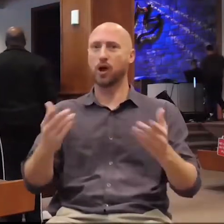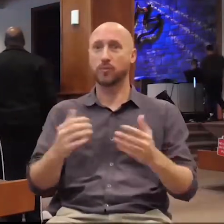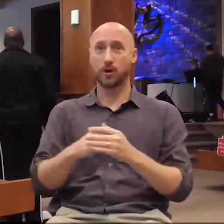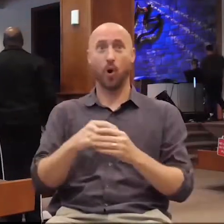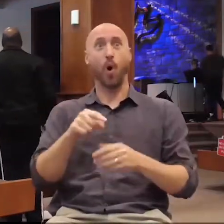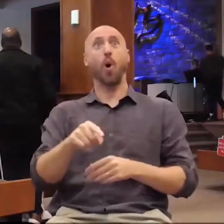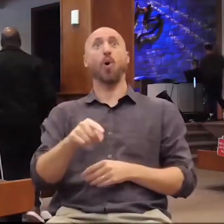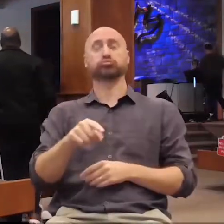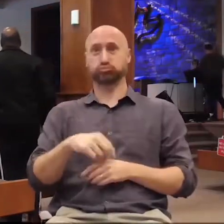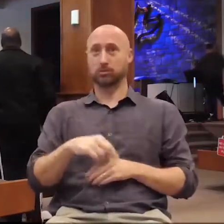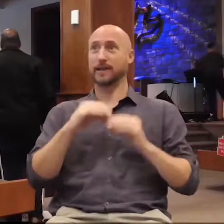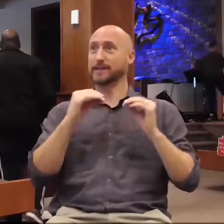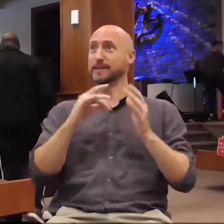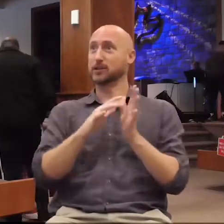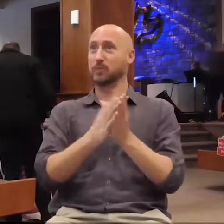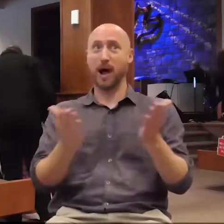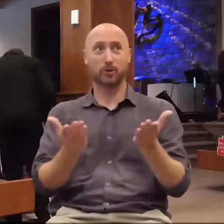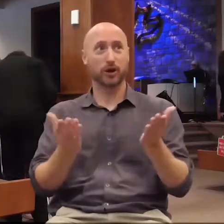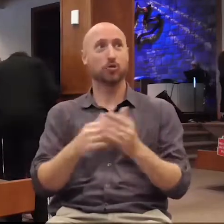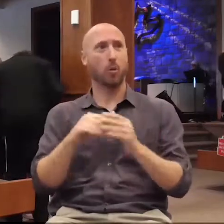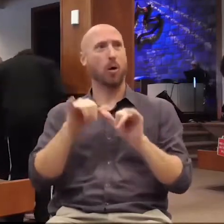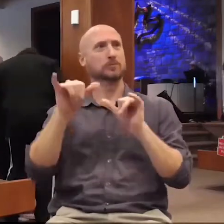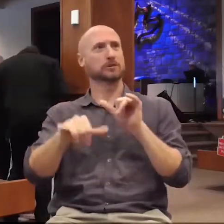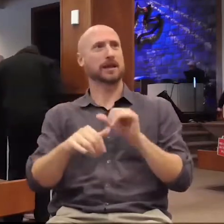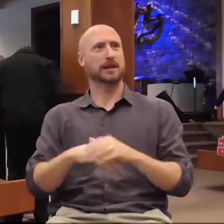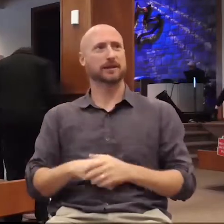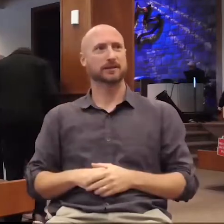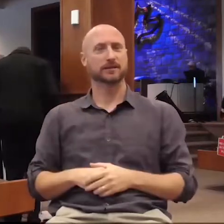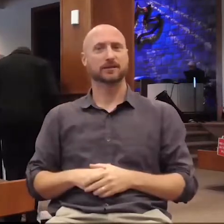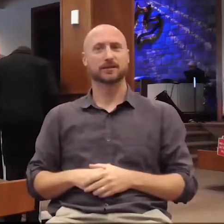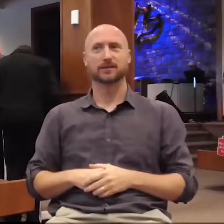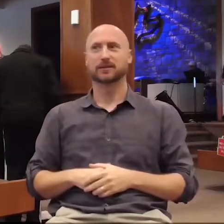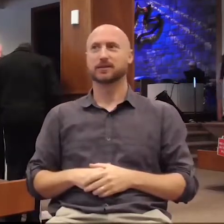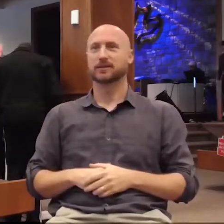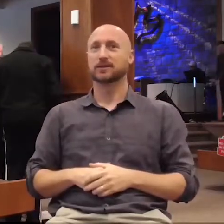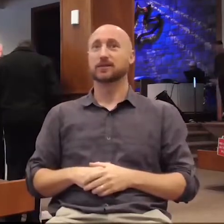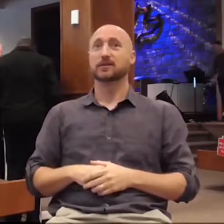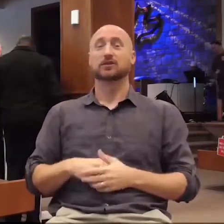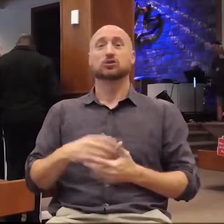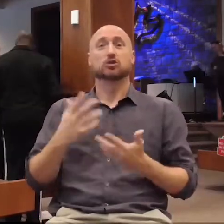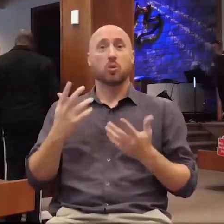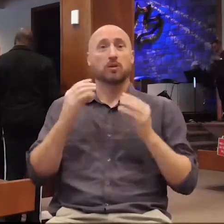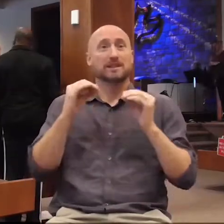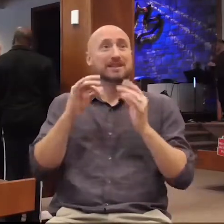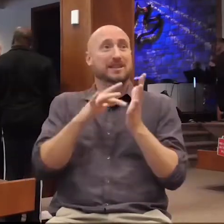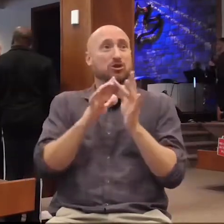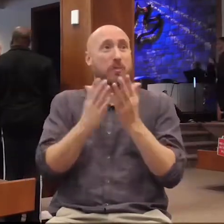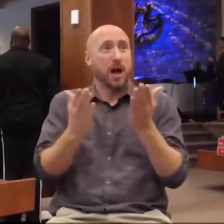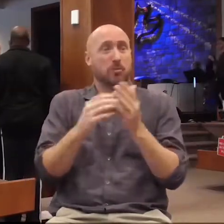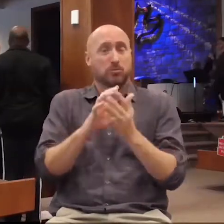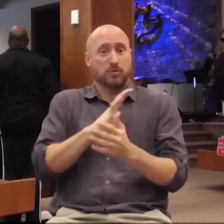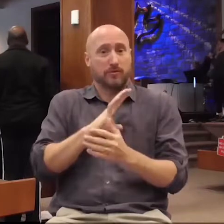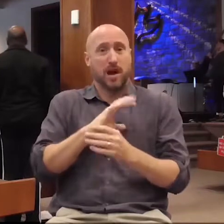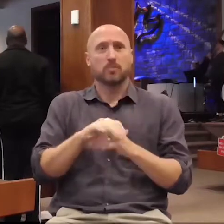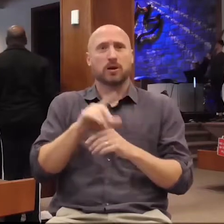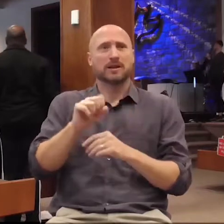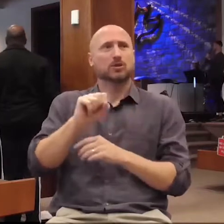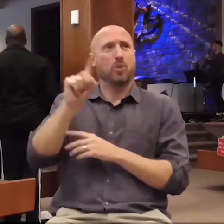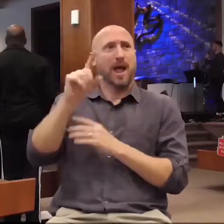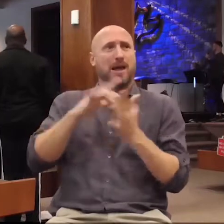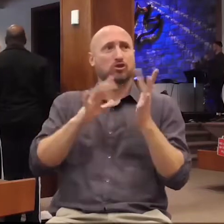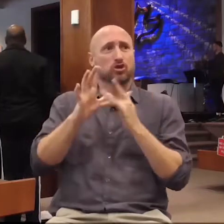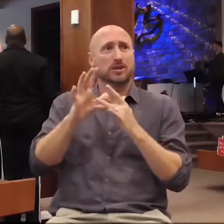Well, if you can't just hear somebody teach the Bible. You need to turn to Jesus Christ and ask him for forgiveness and have that new